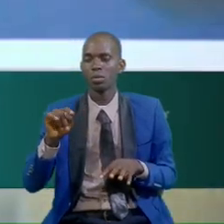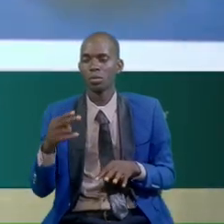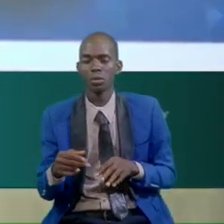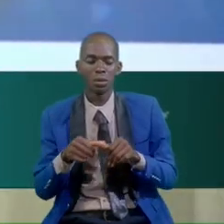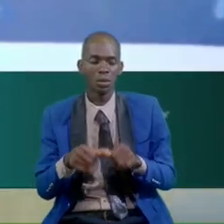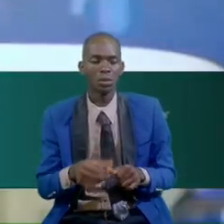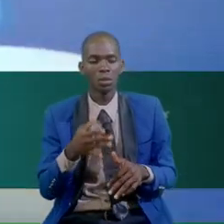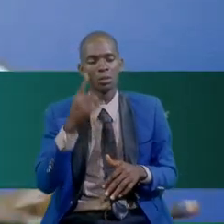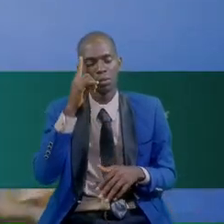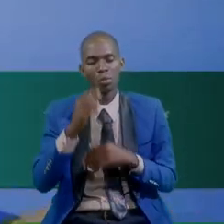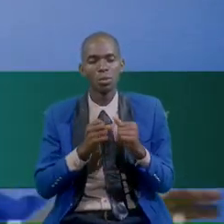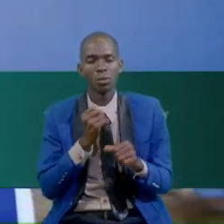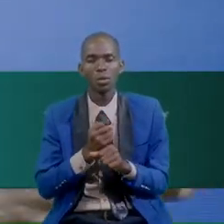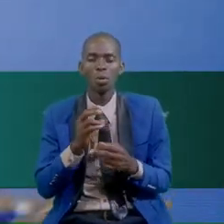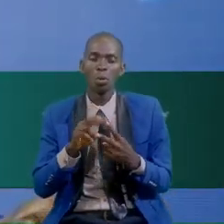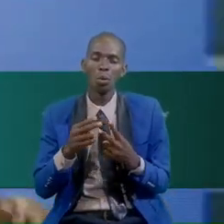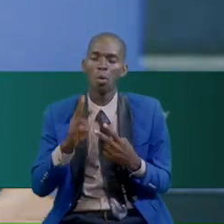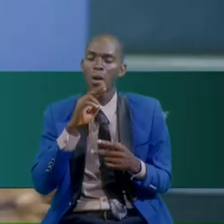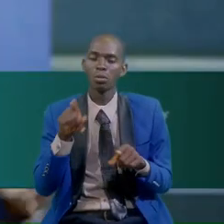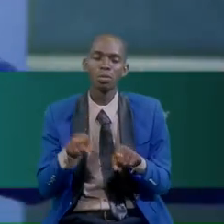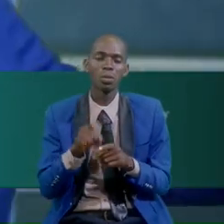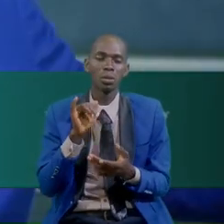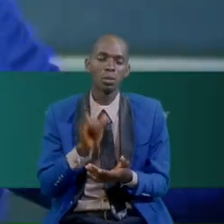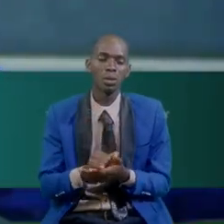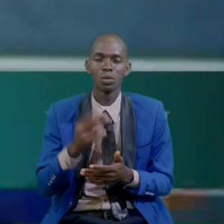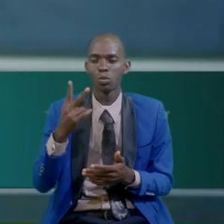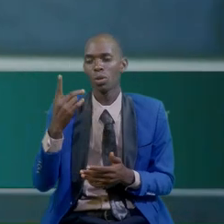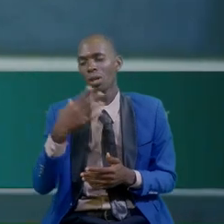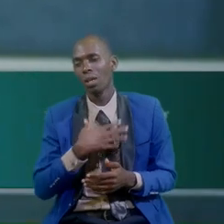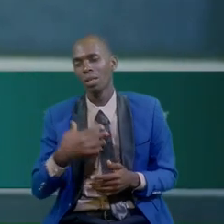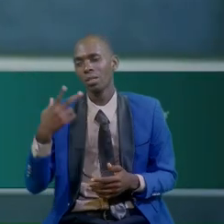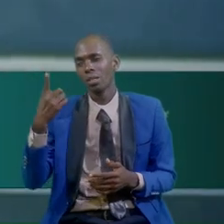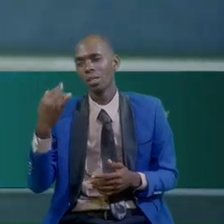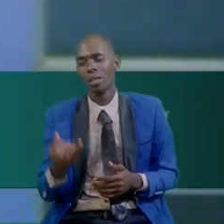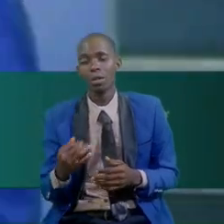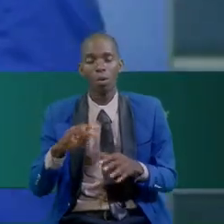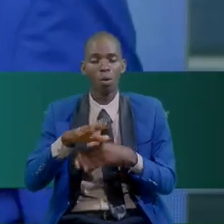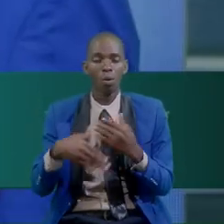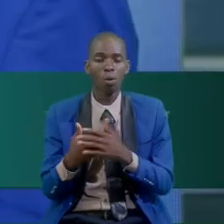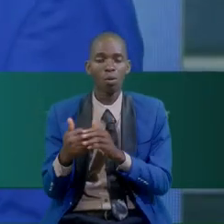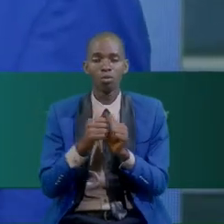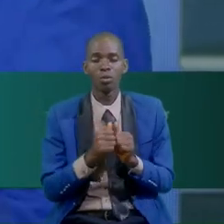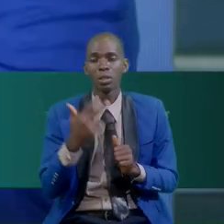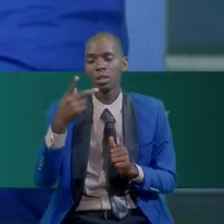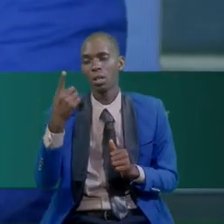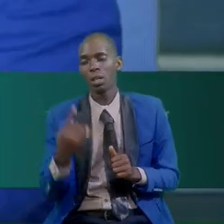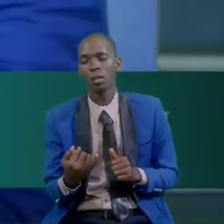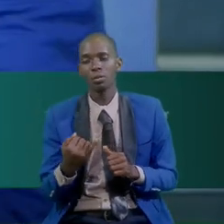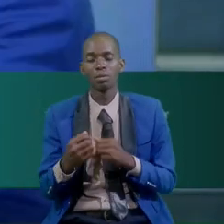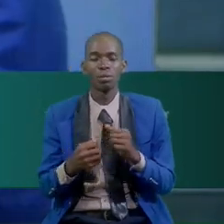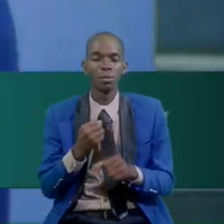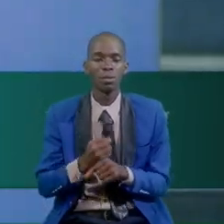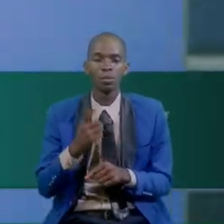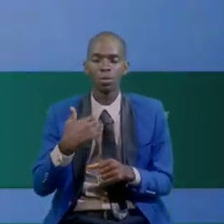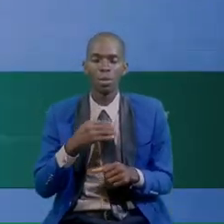or you were just like that another 2.5 years, 3.5 years now, you've been stationary there, but now the call